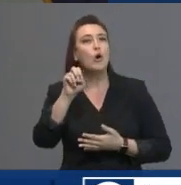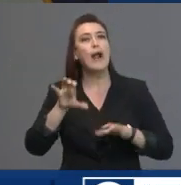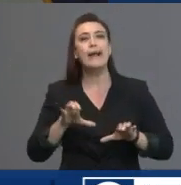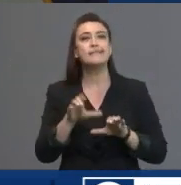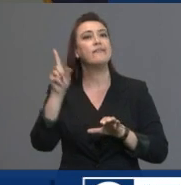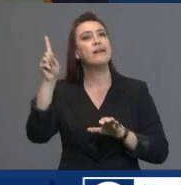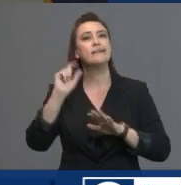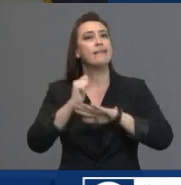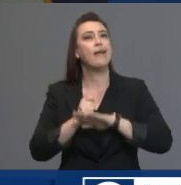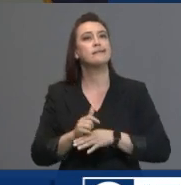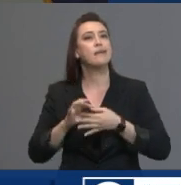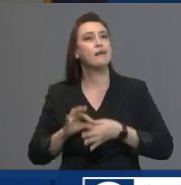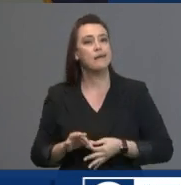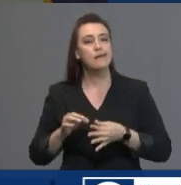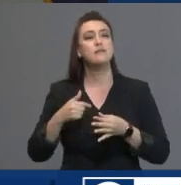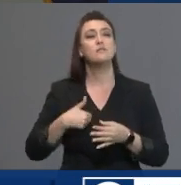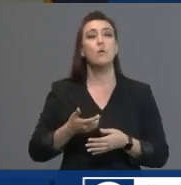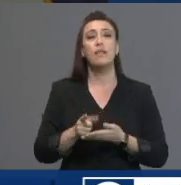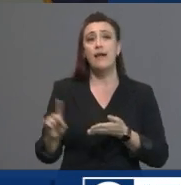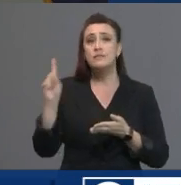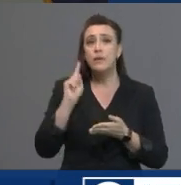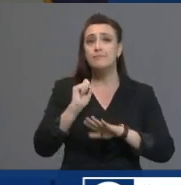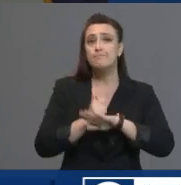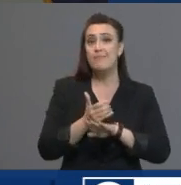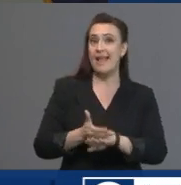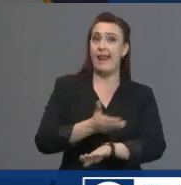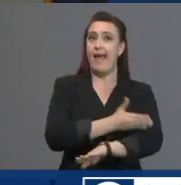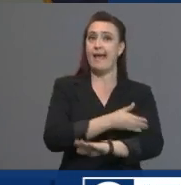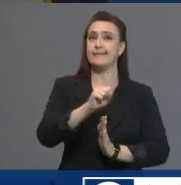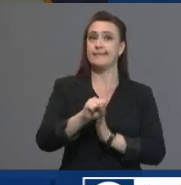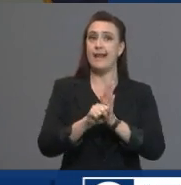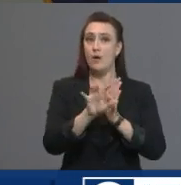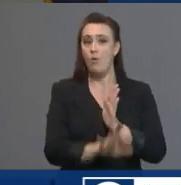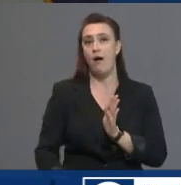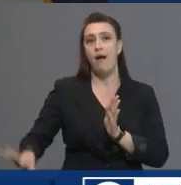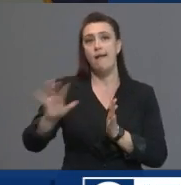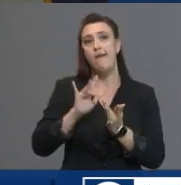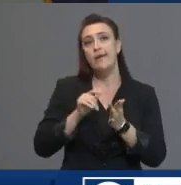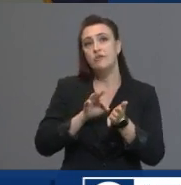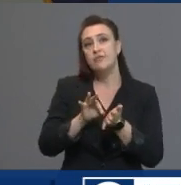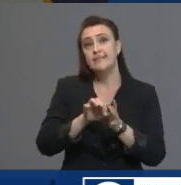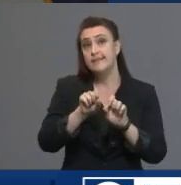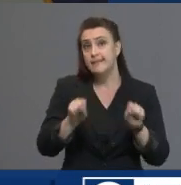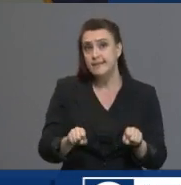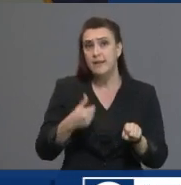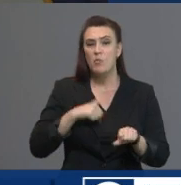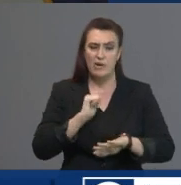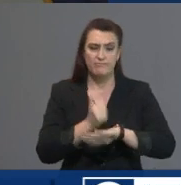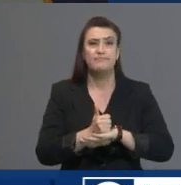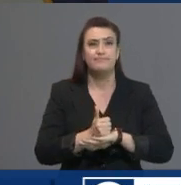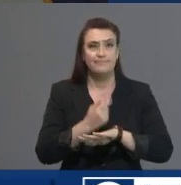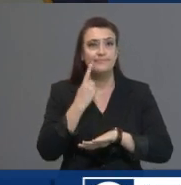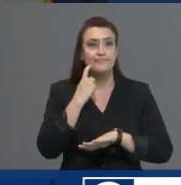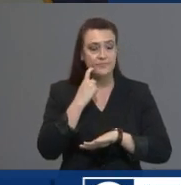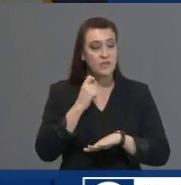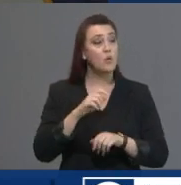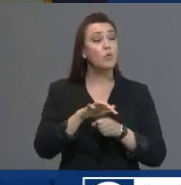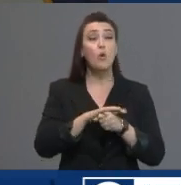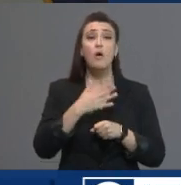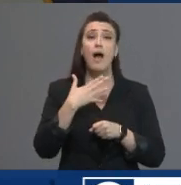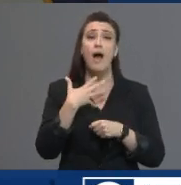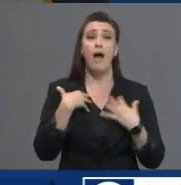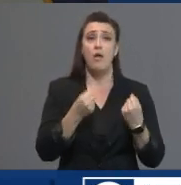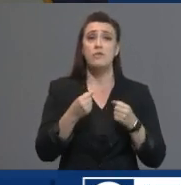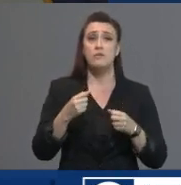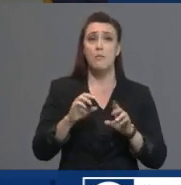last week we implemented an enhanced statewide contact tracing. Next slide. So our local health departments